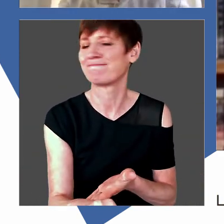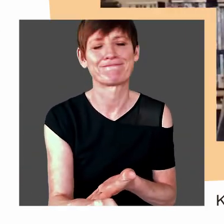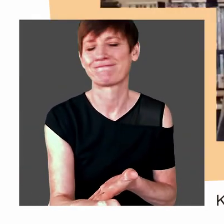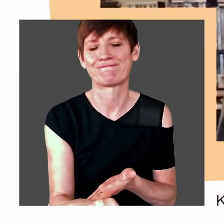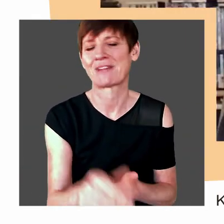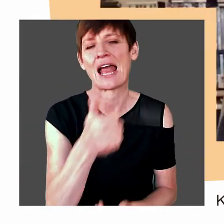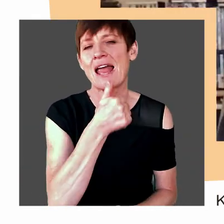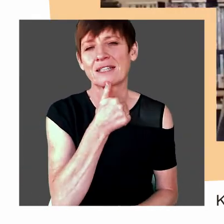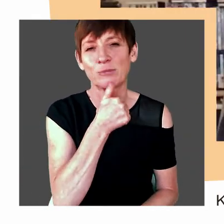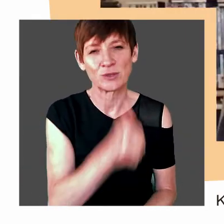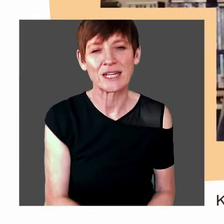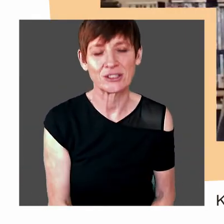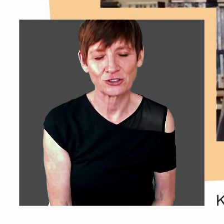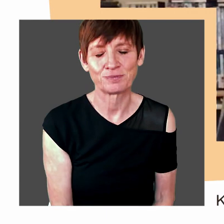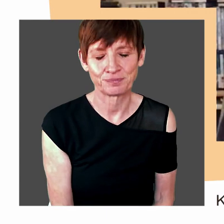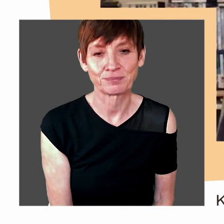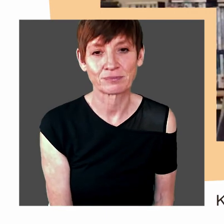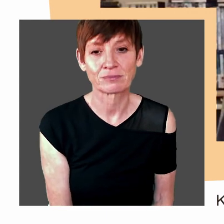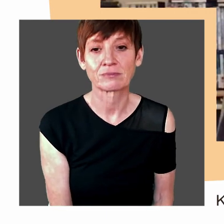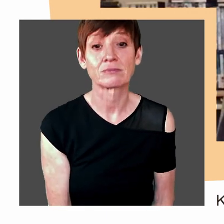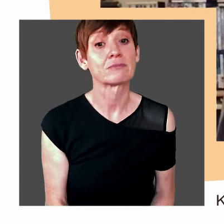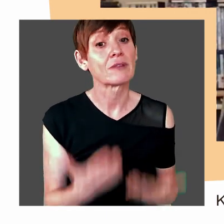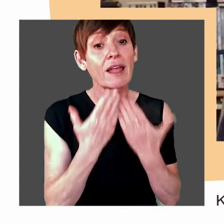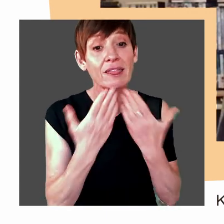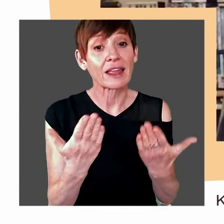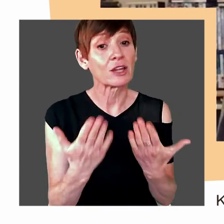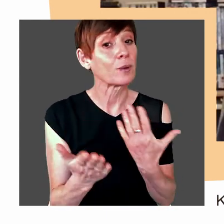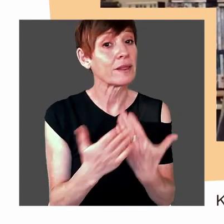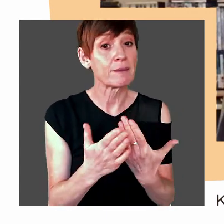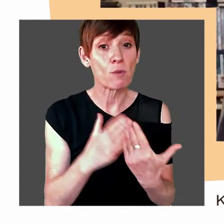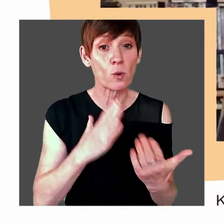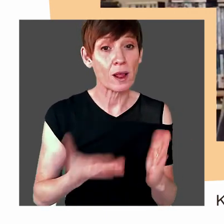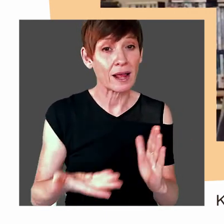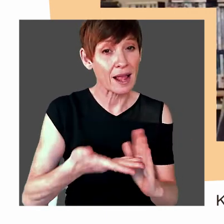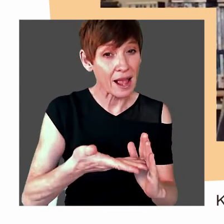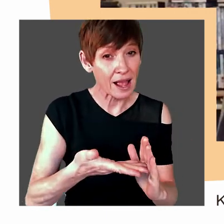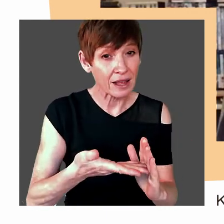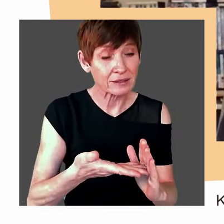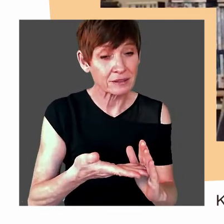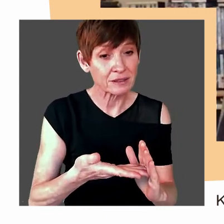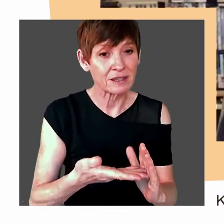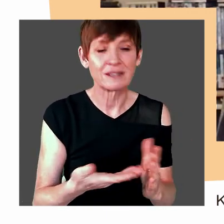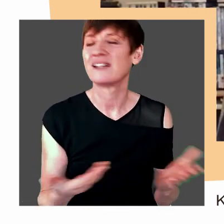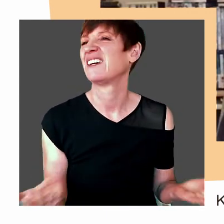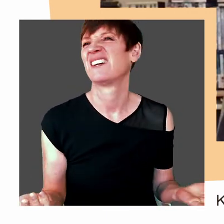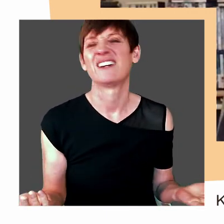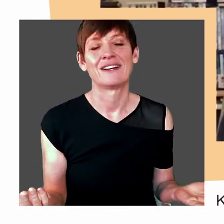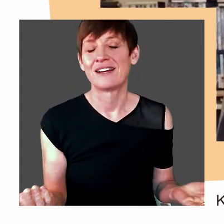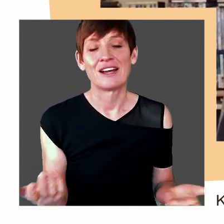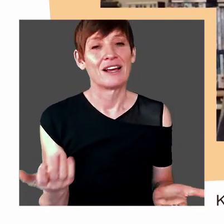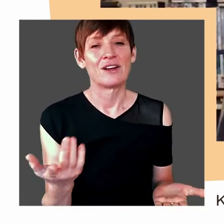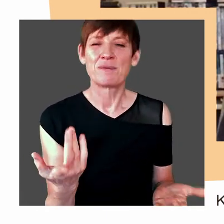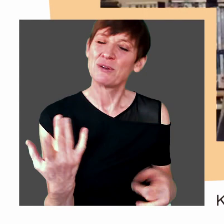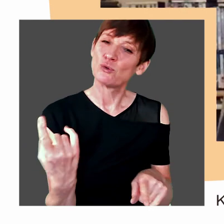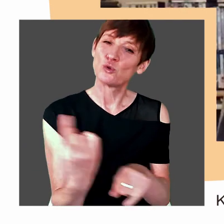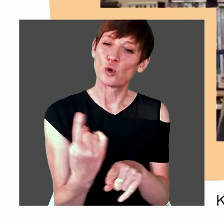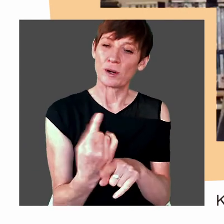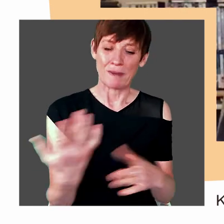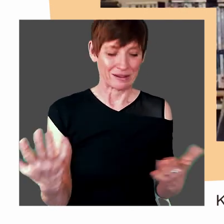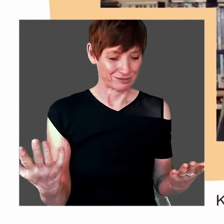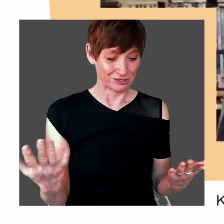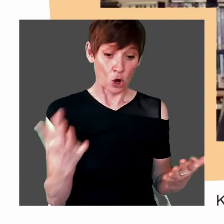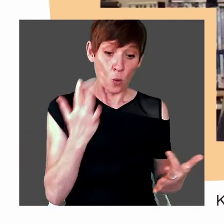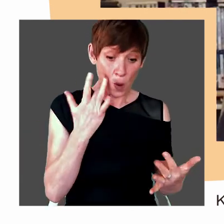Thank you. Thank you, Lauren. Has anyone got anything else to add to that? About work, it's more about working for free, isn't it, and knowing your own